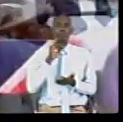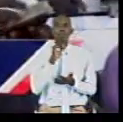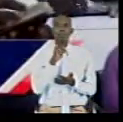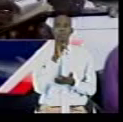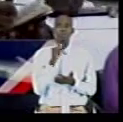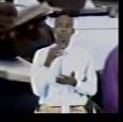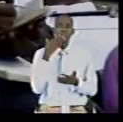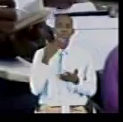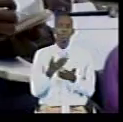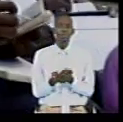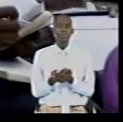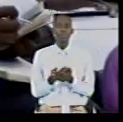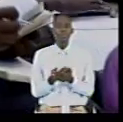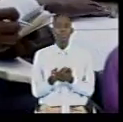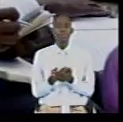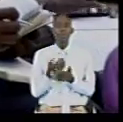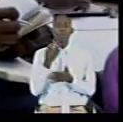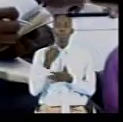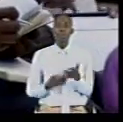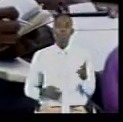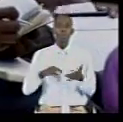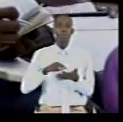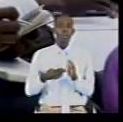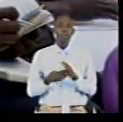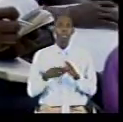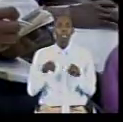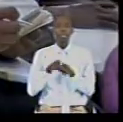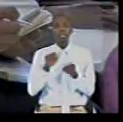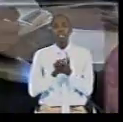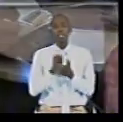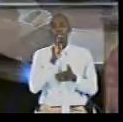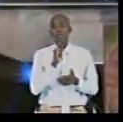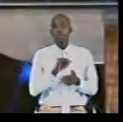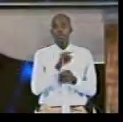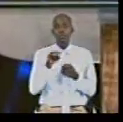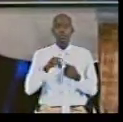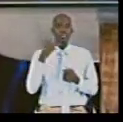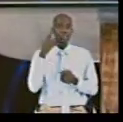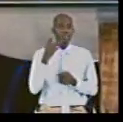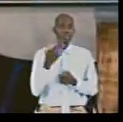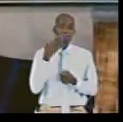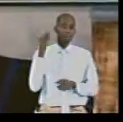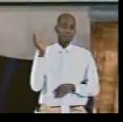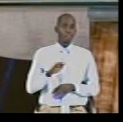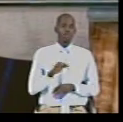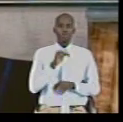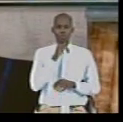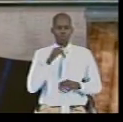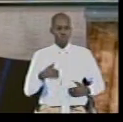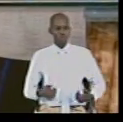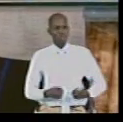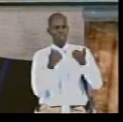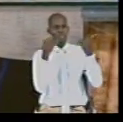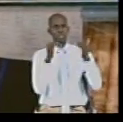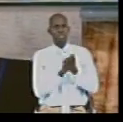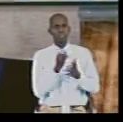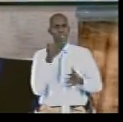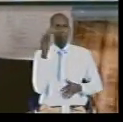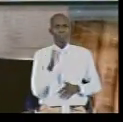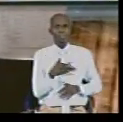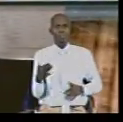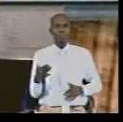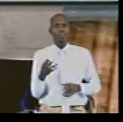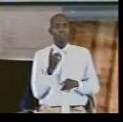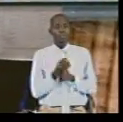What it means by that is, when you saw evil, they didn't confront evil. They were saying,